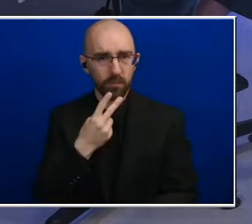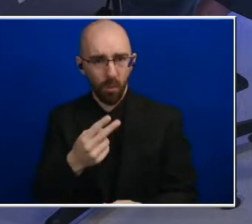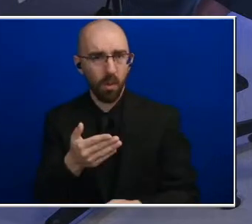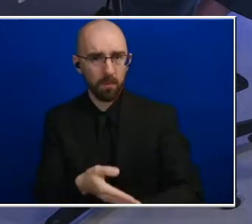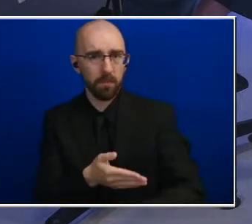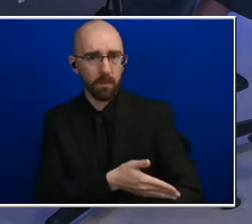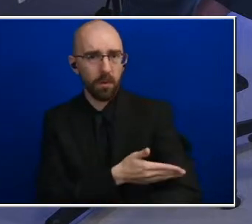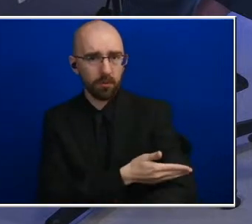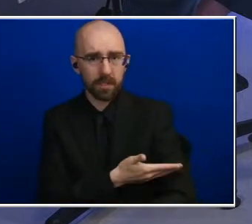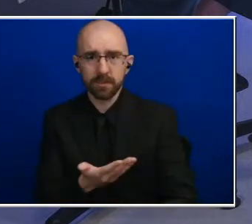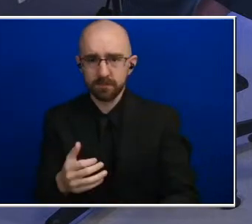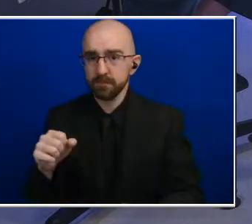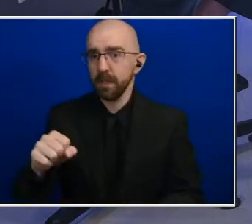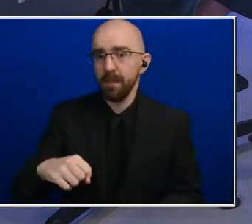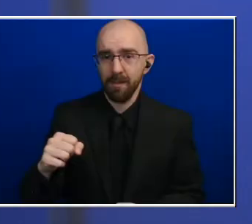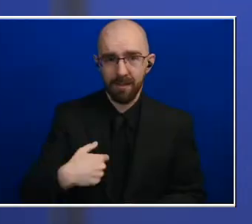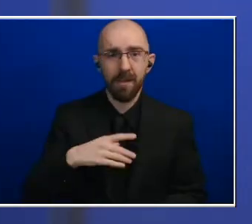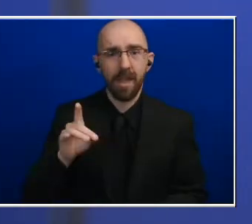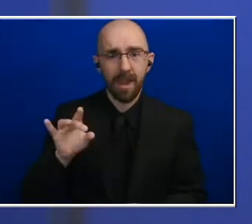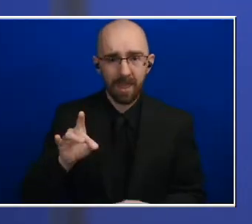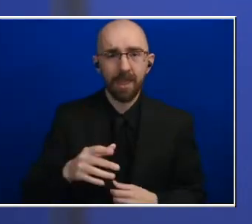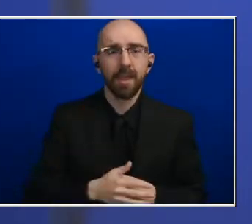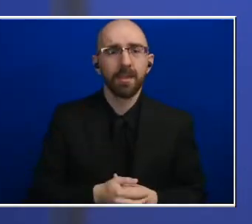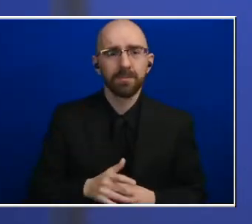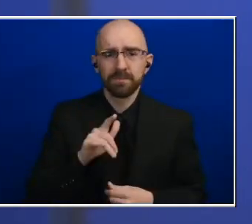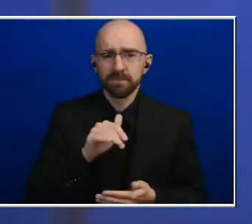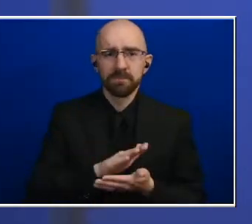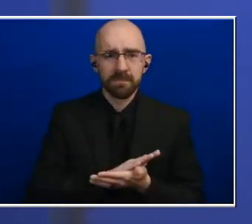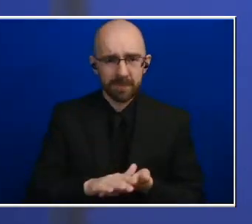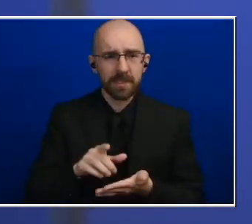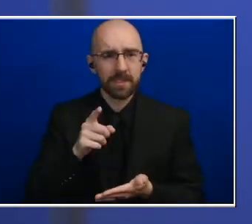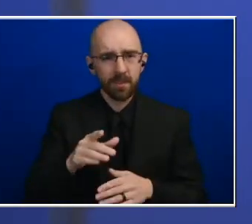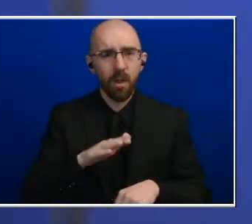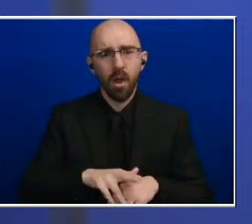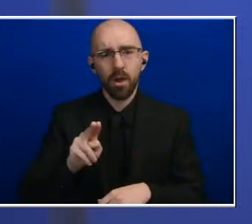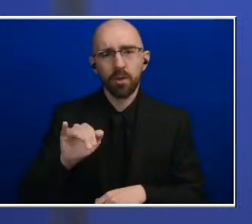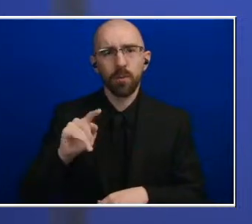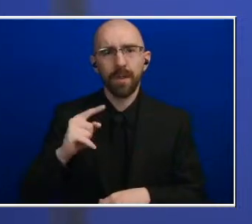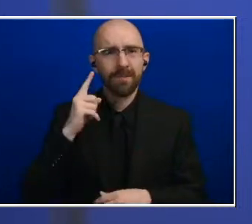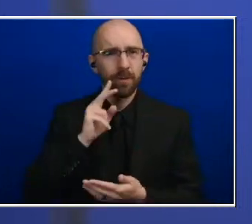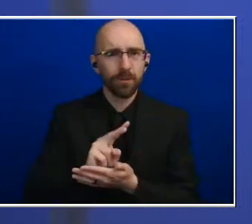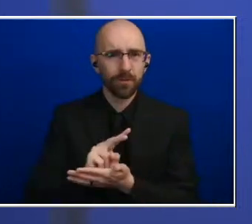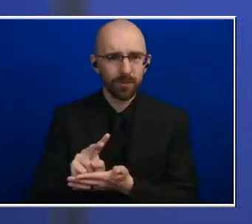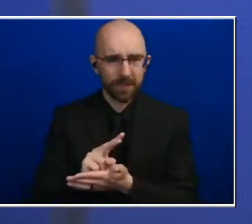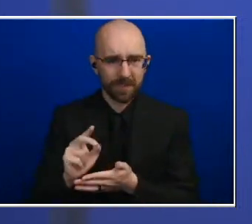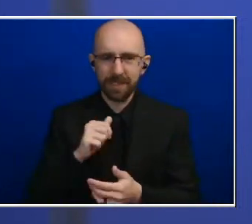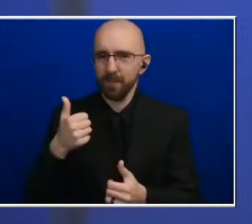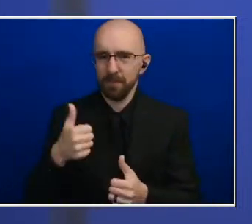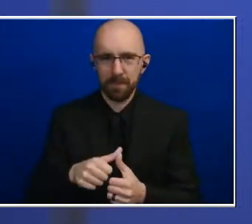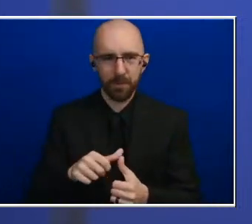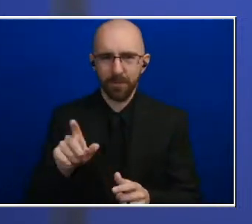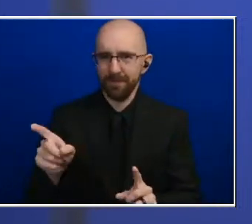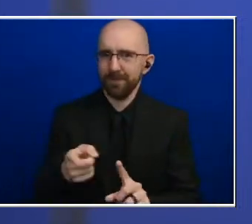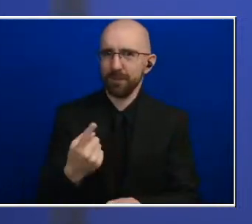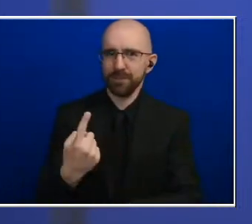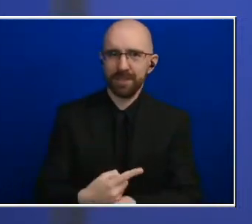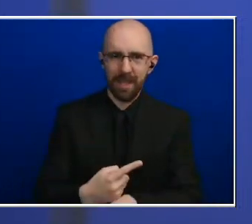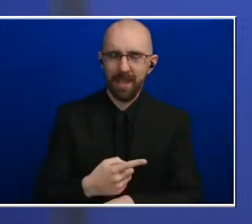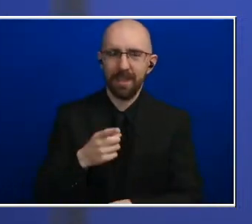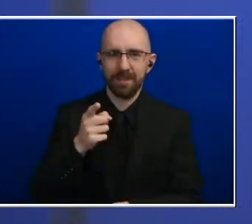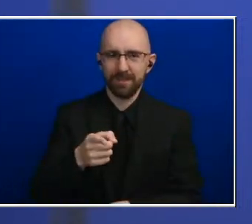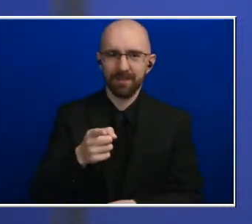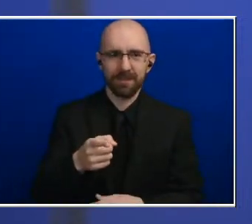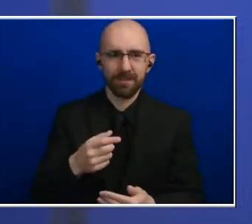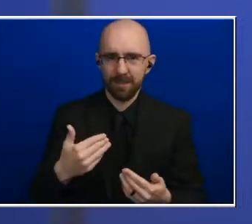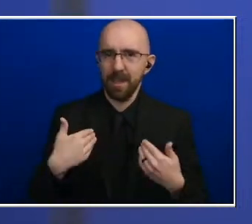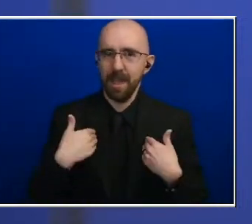right? Yeah, I did. It was really nice. He was on our unit for about 2 weeks. I remember that first day, you were having some trouble.